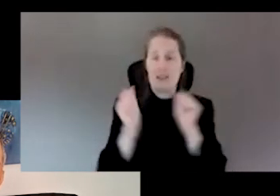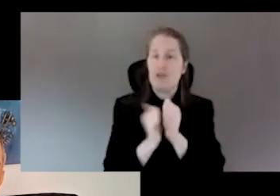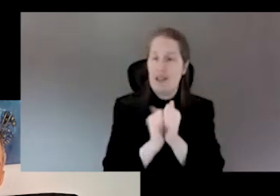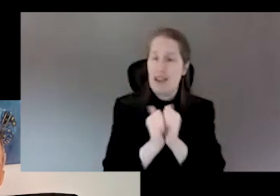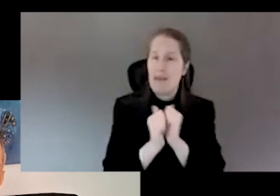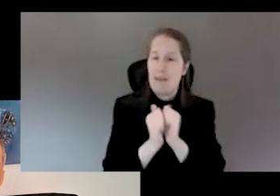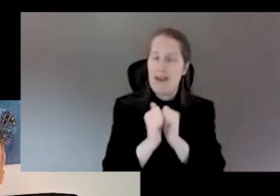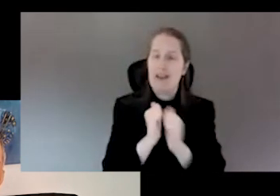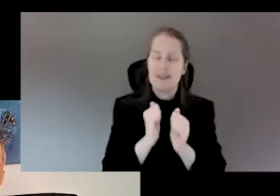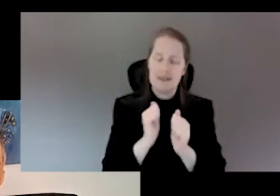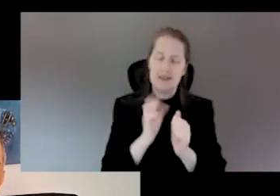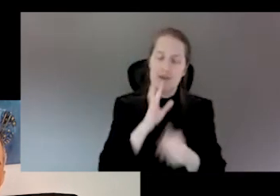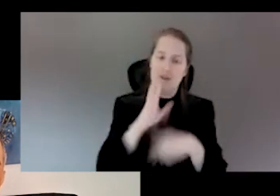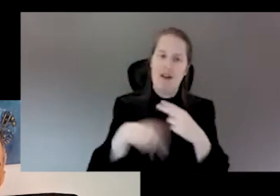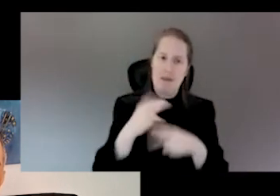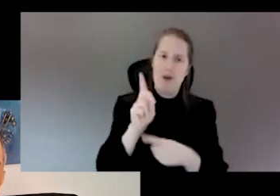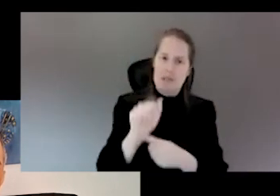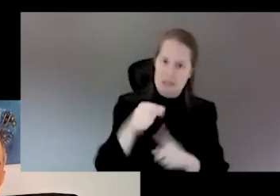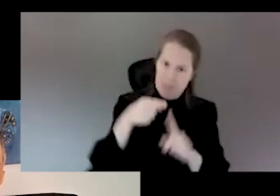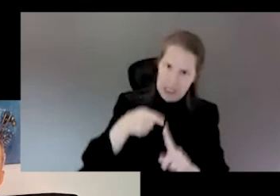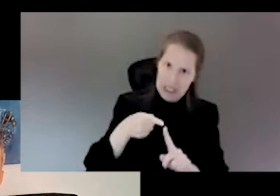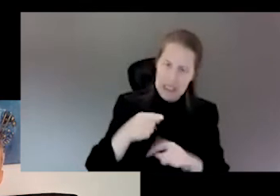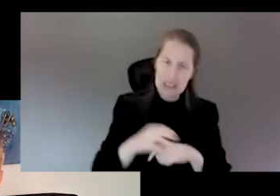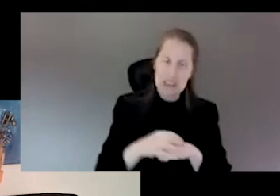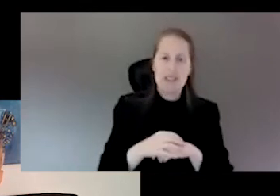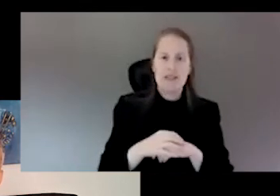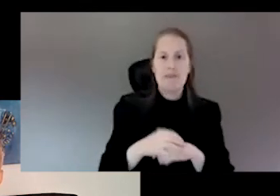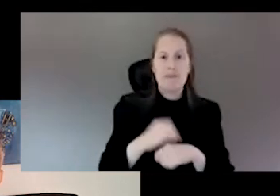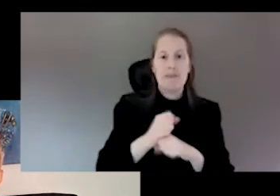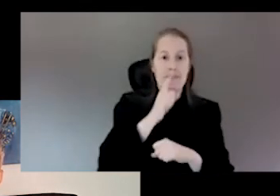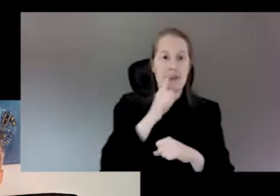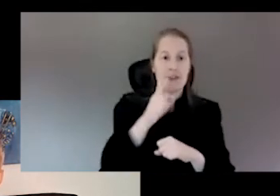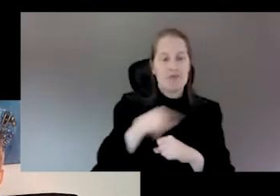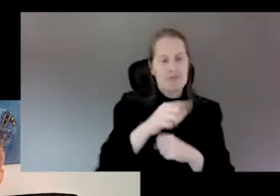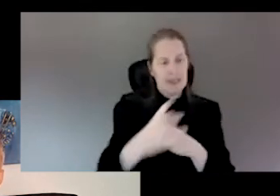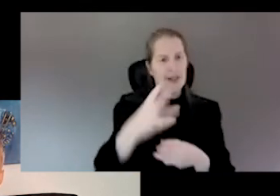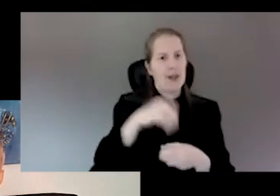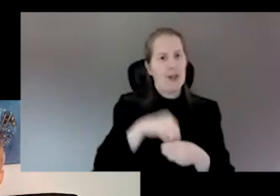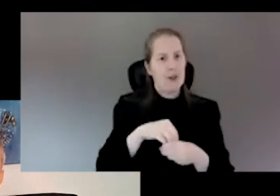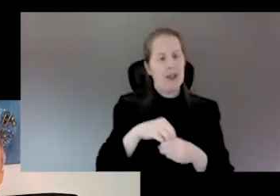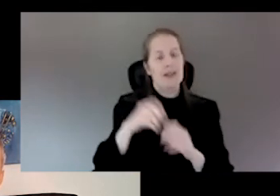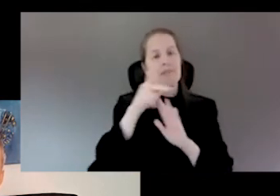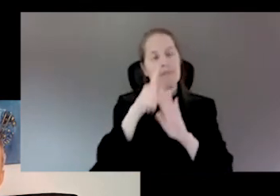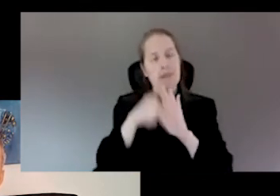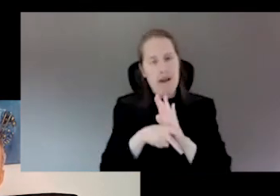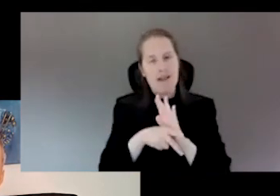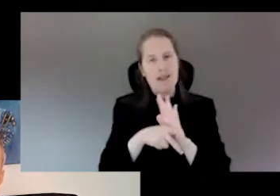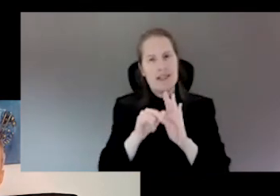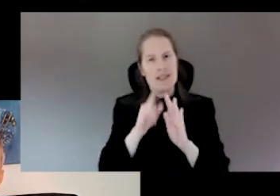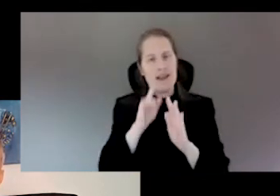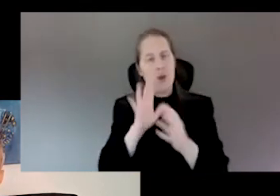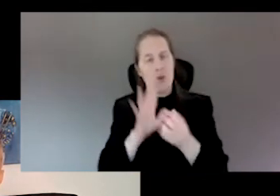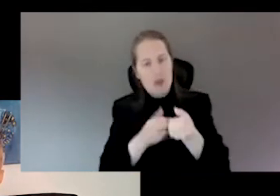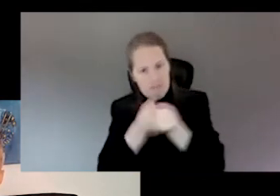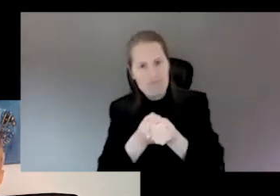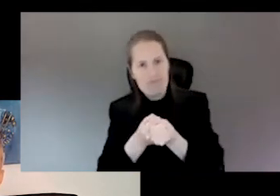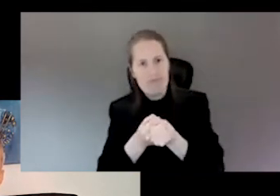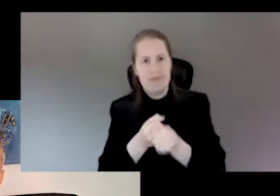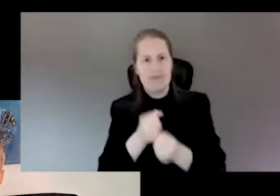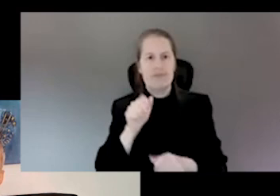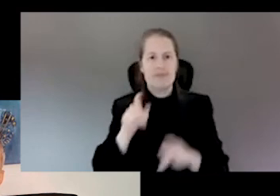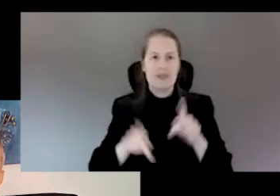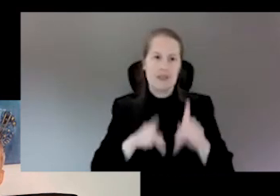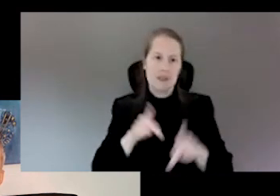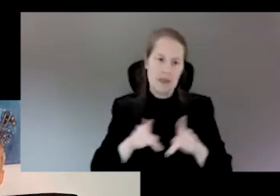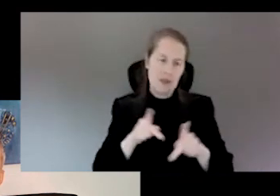about disability and to make sure that they included policies that favored individuals